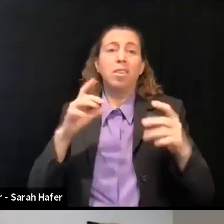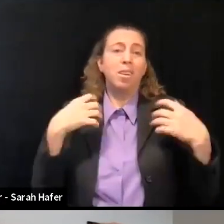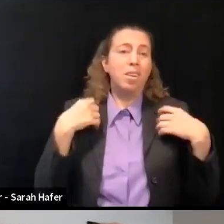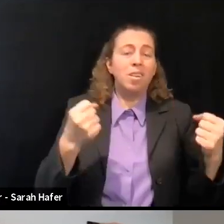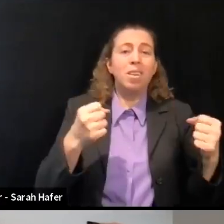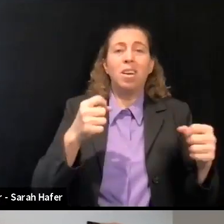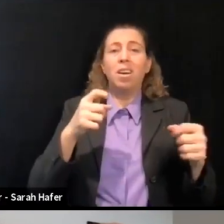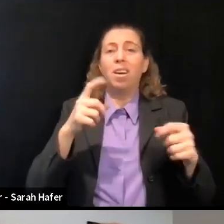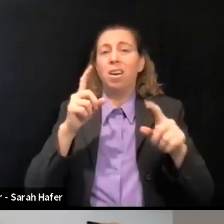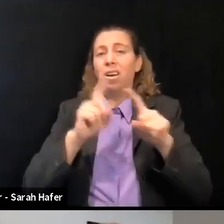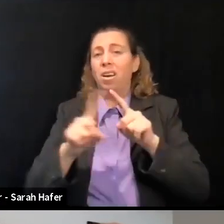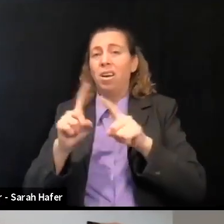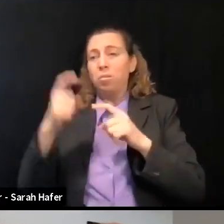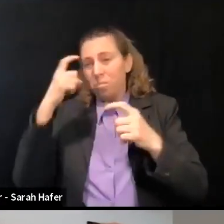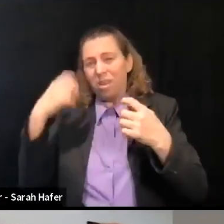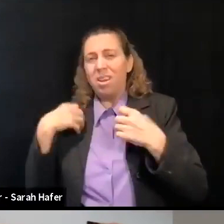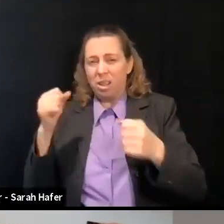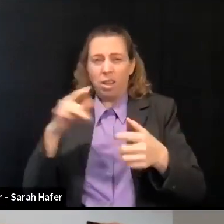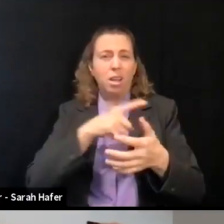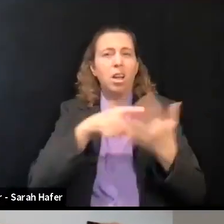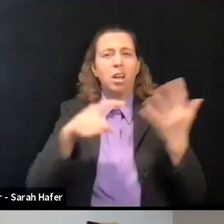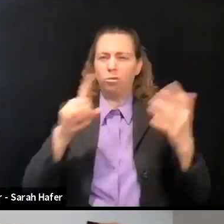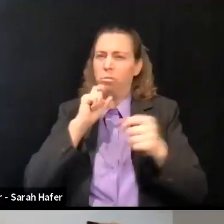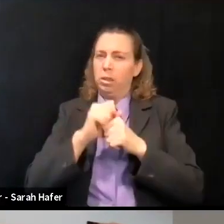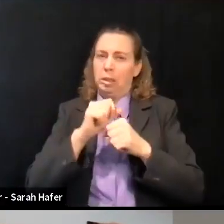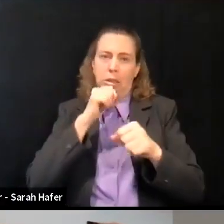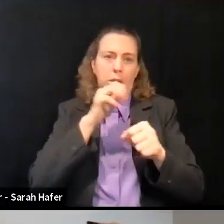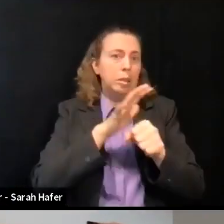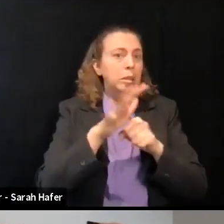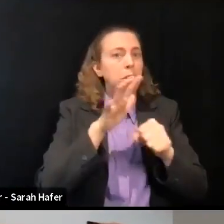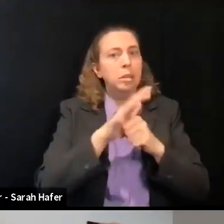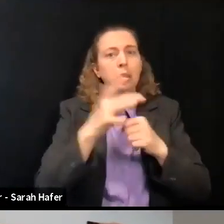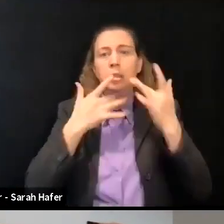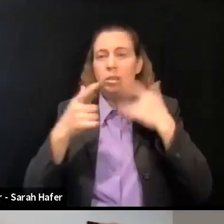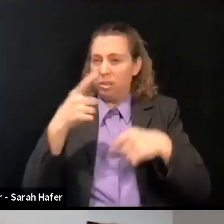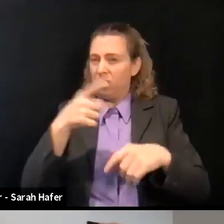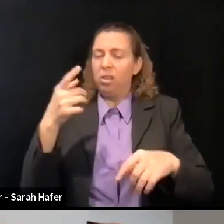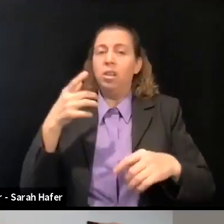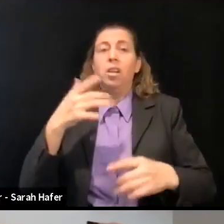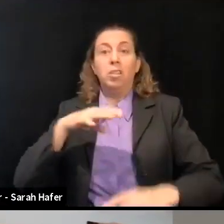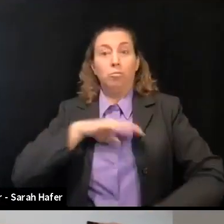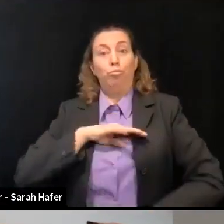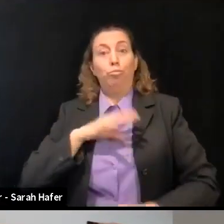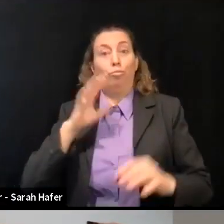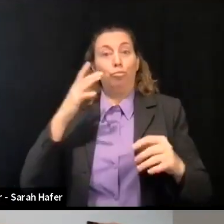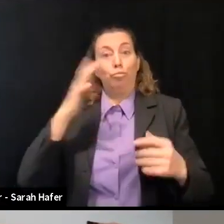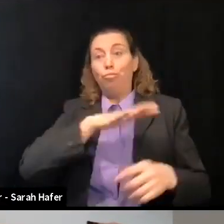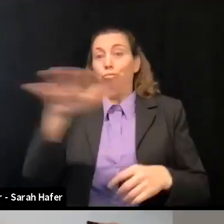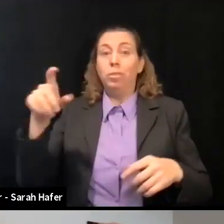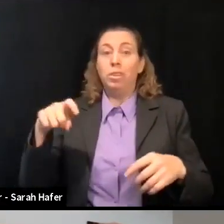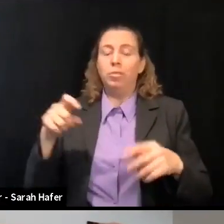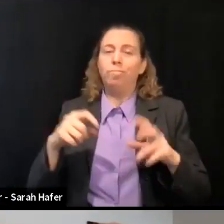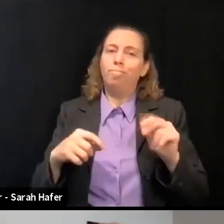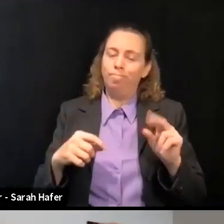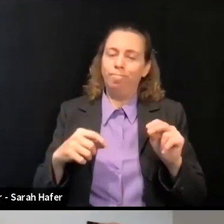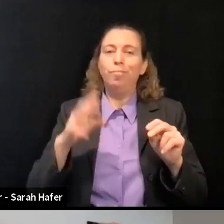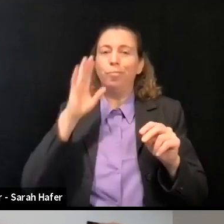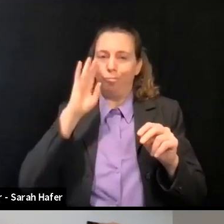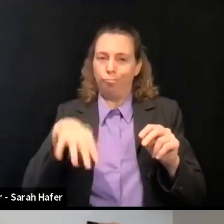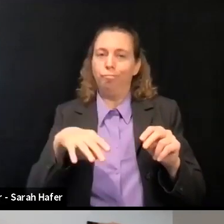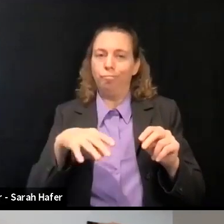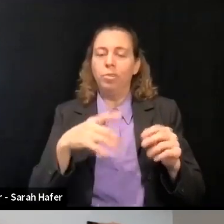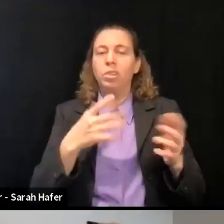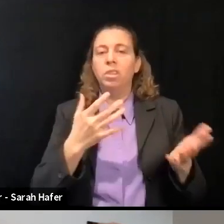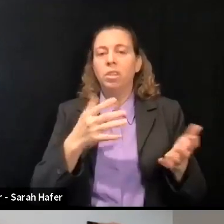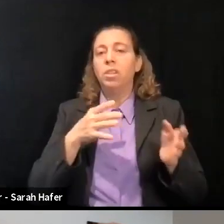to effectively meet the need right now. That being said, there are a lot of resources out there because of